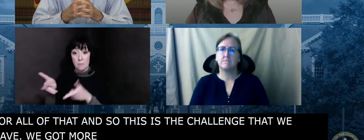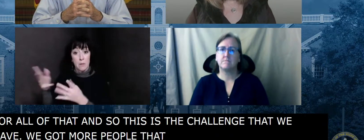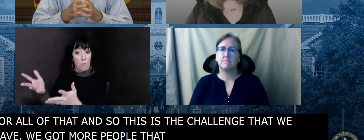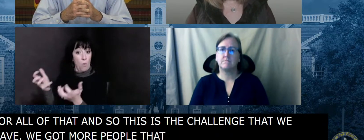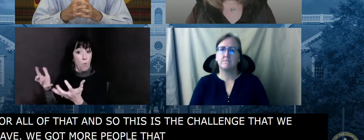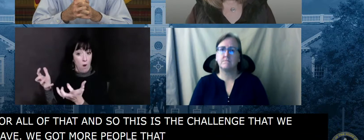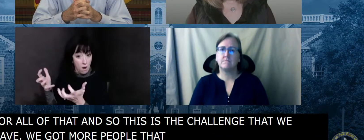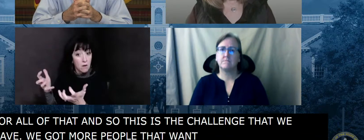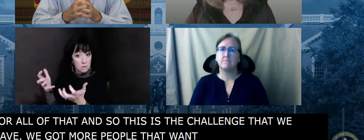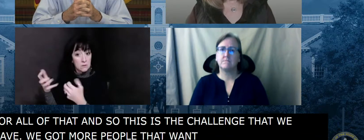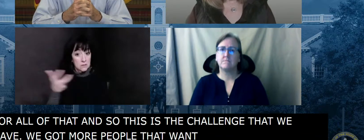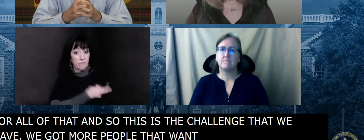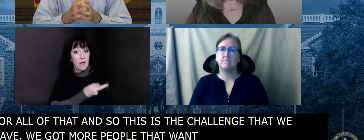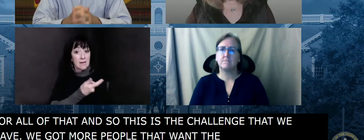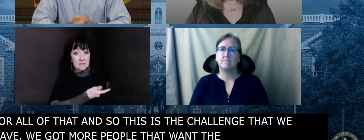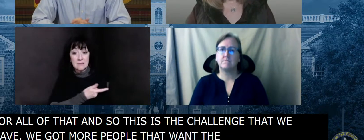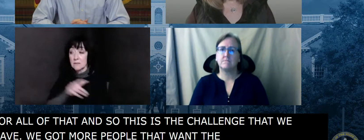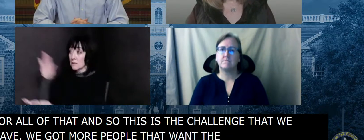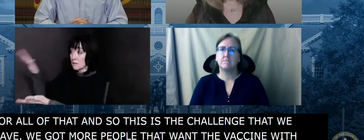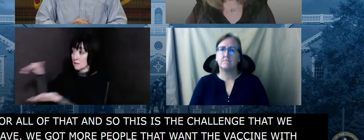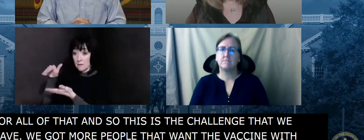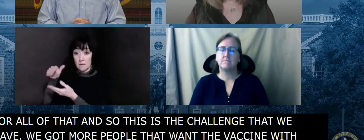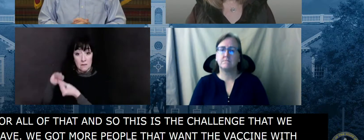enough vaccines to go around.